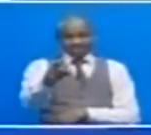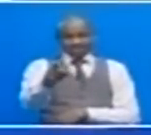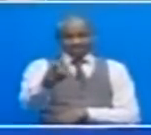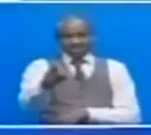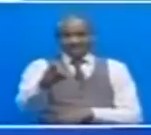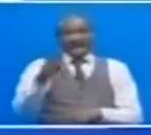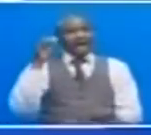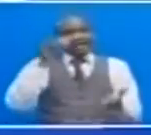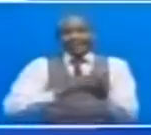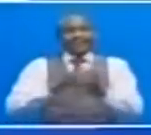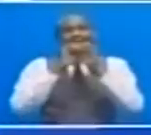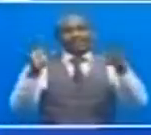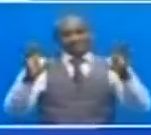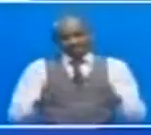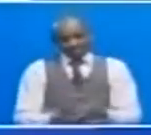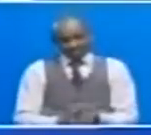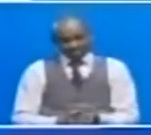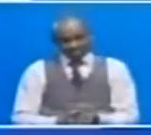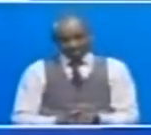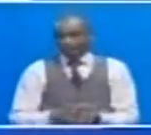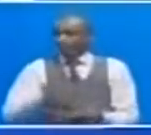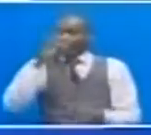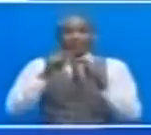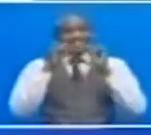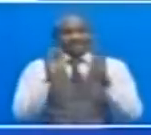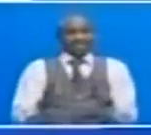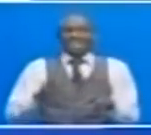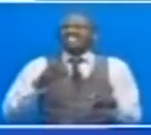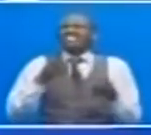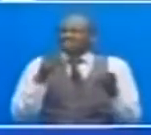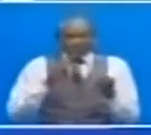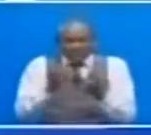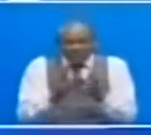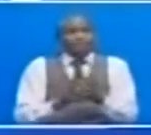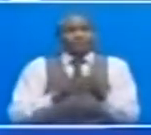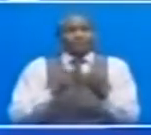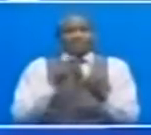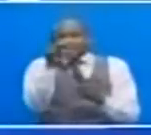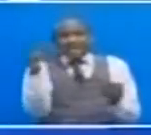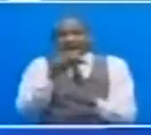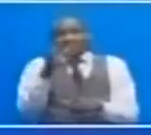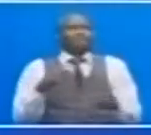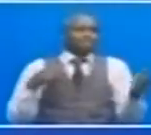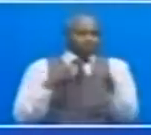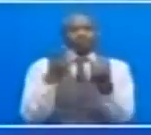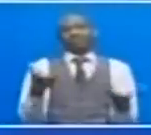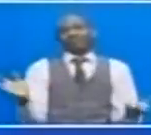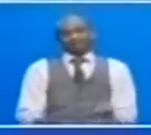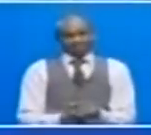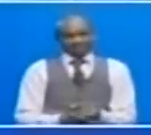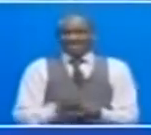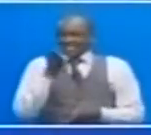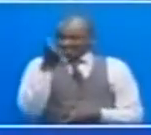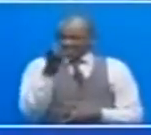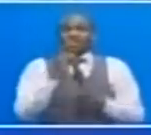Nafikiria tu kuongea more than that. Because it was a matter of less than a minute or a second. The